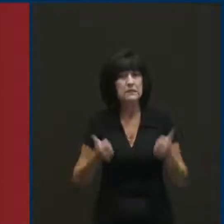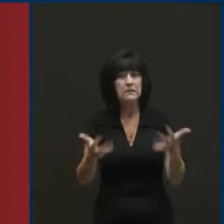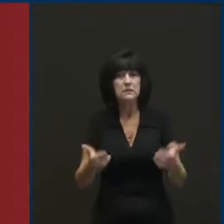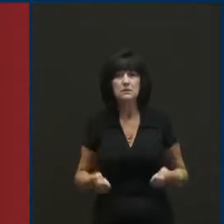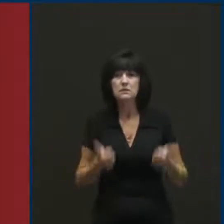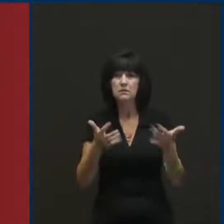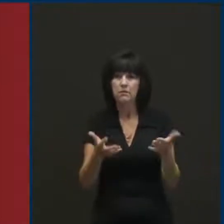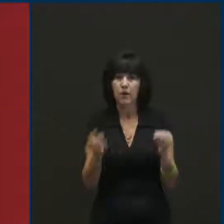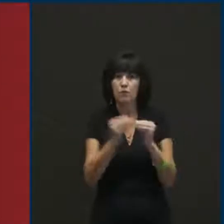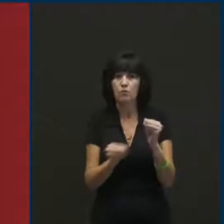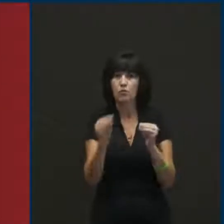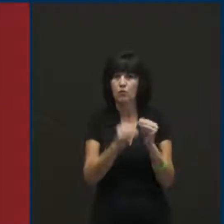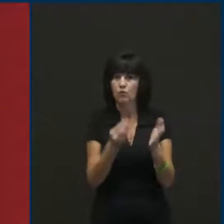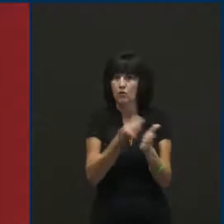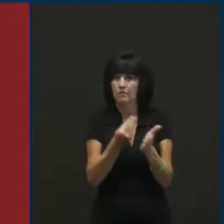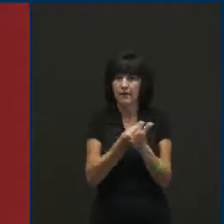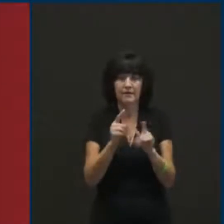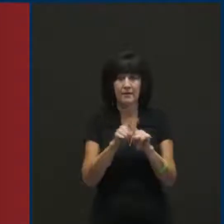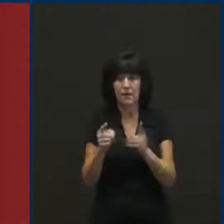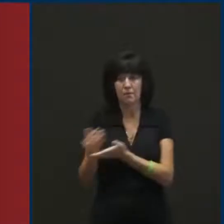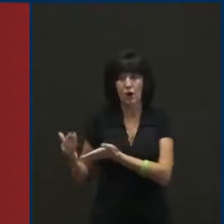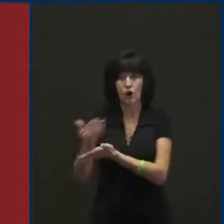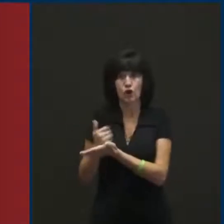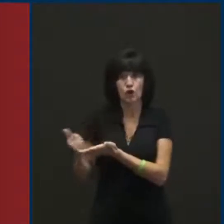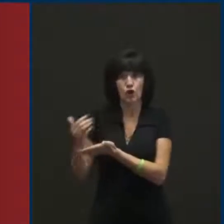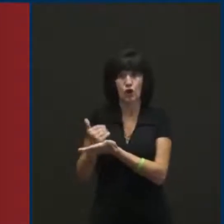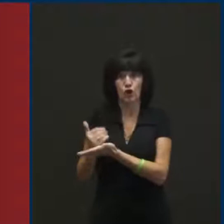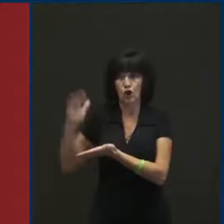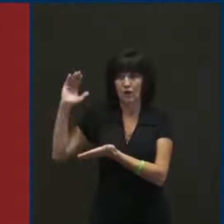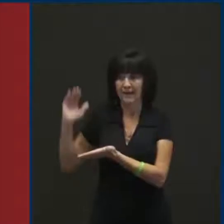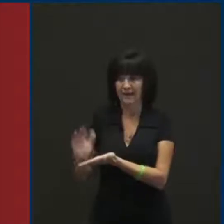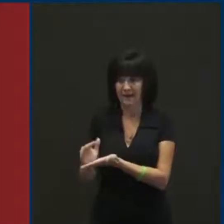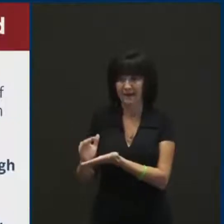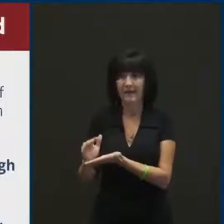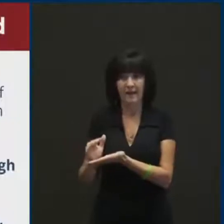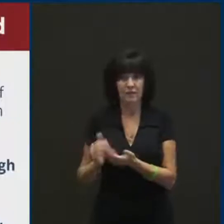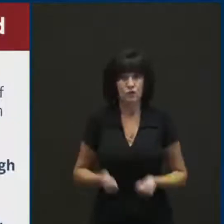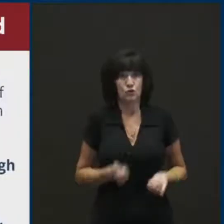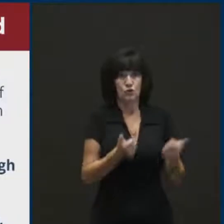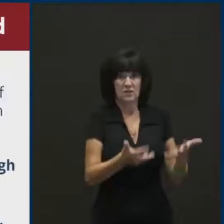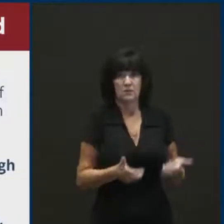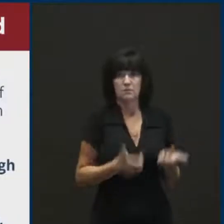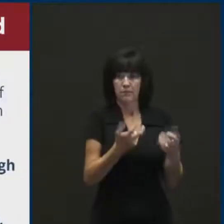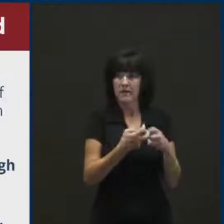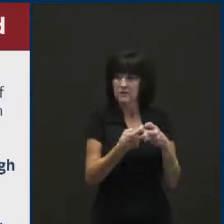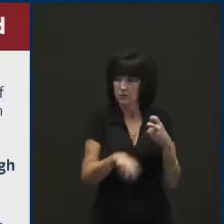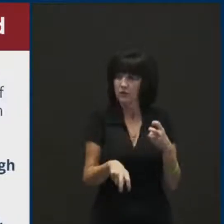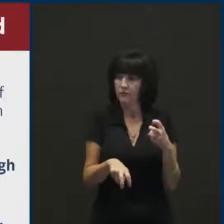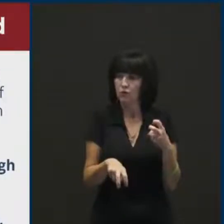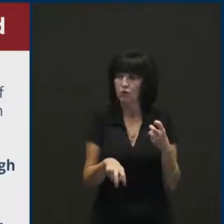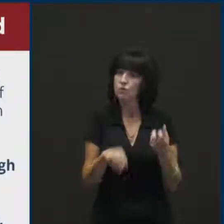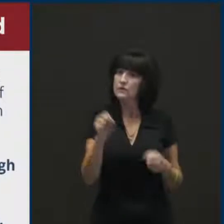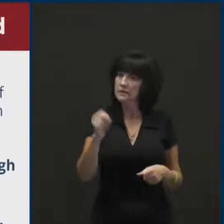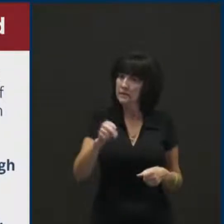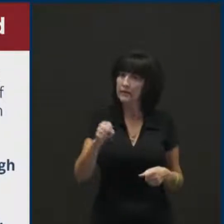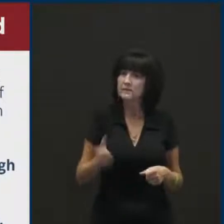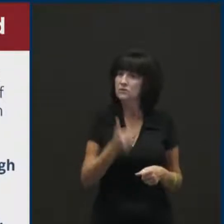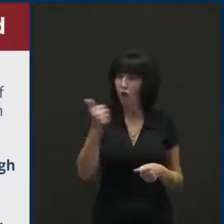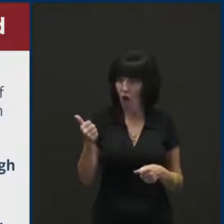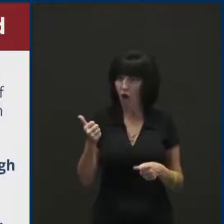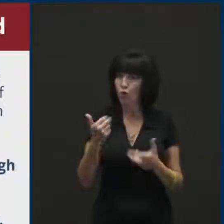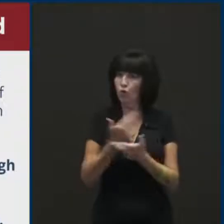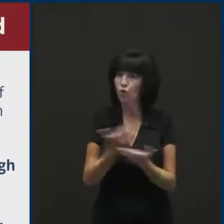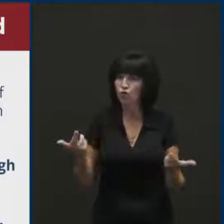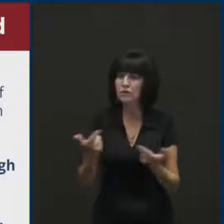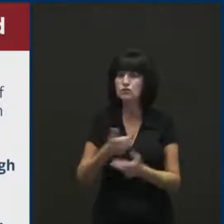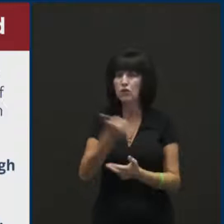entire economy is changing and revenues are dropping across the board. And so while there have been other sources of funding available, both at the